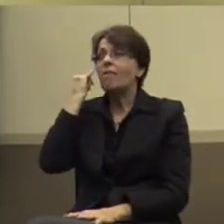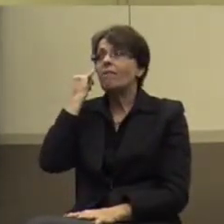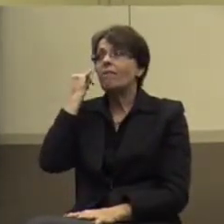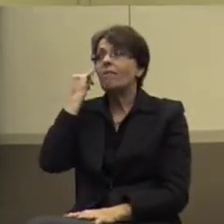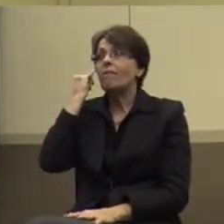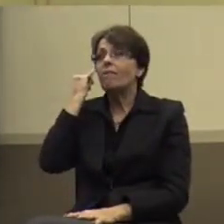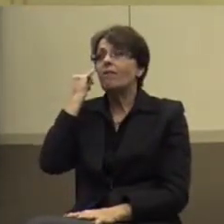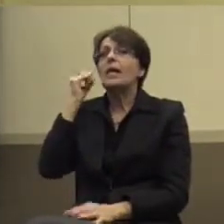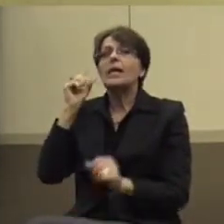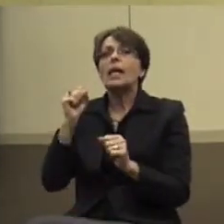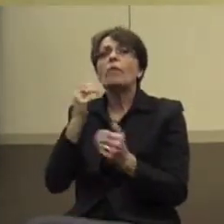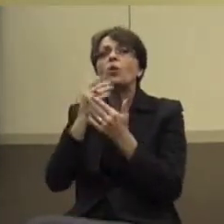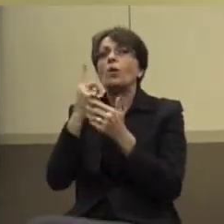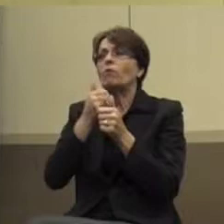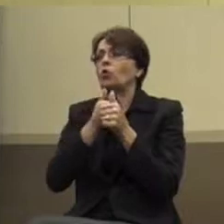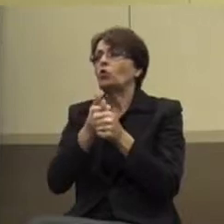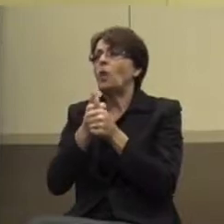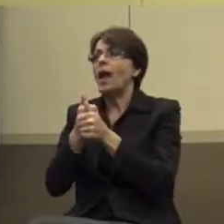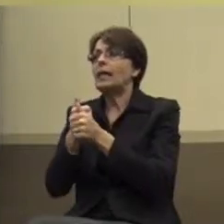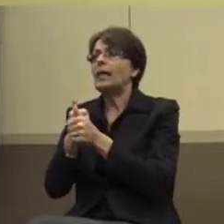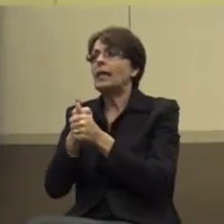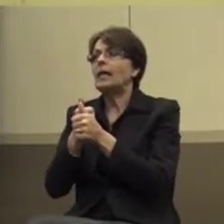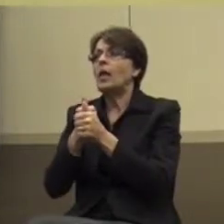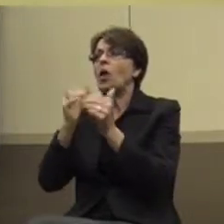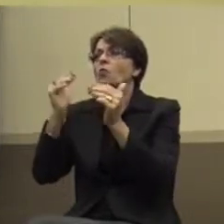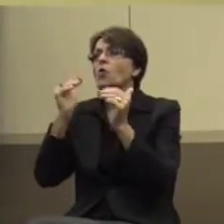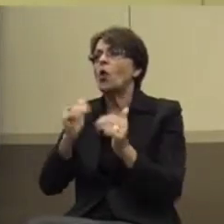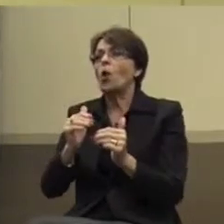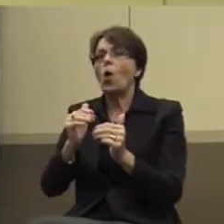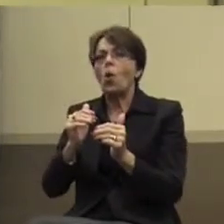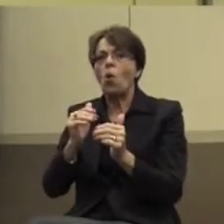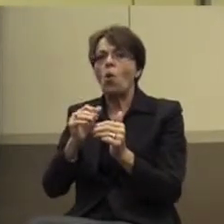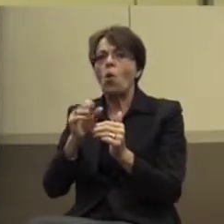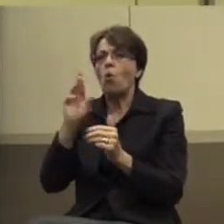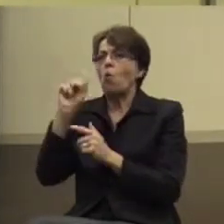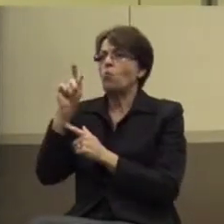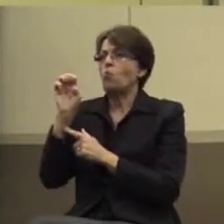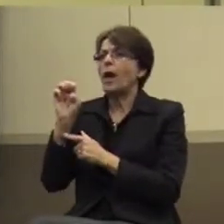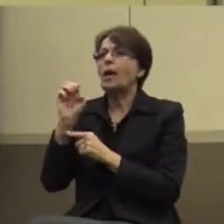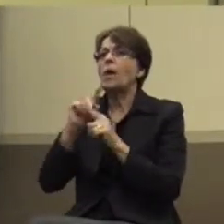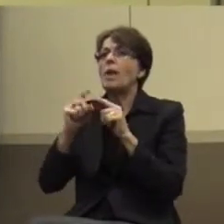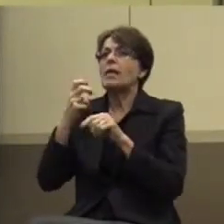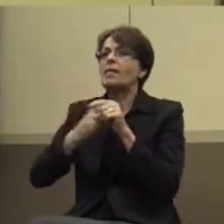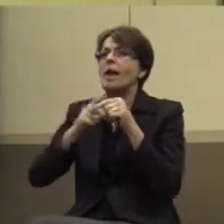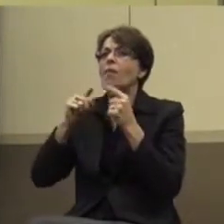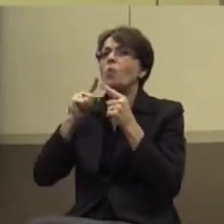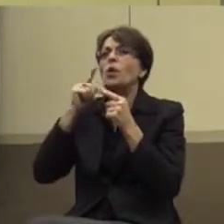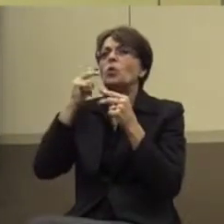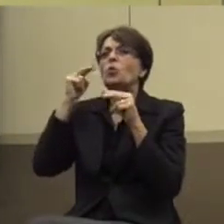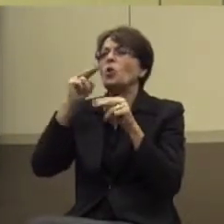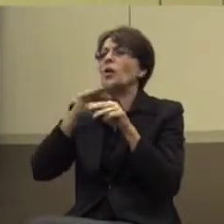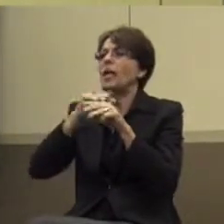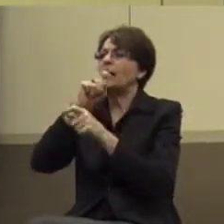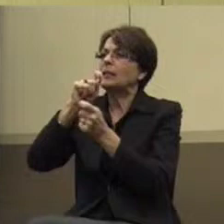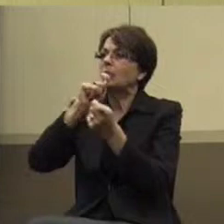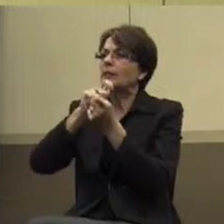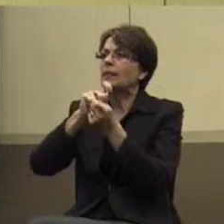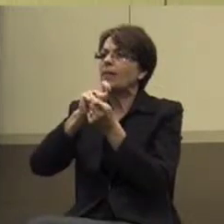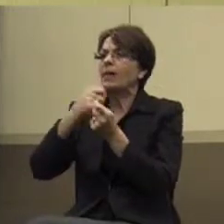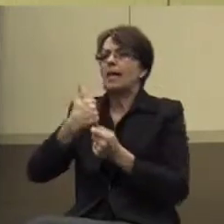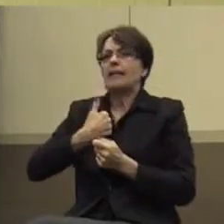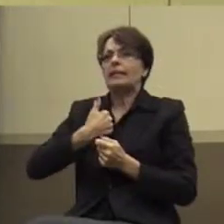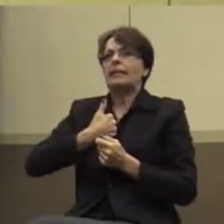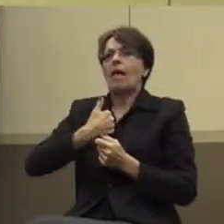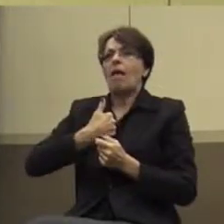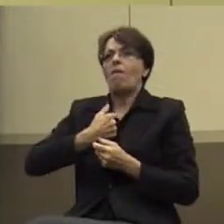that can be good for tracking those low-rate behaviors. It may be tough whenever you're looking at very specific, like self-stim behaviors that are happening